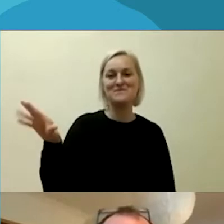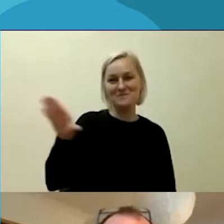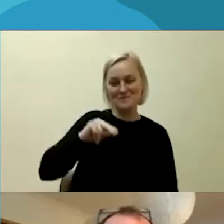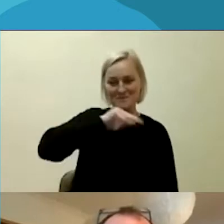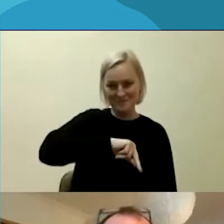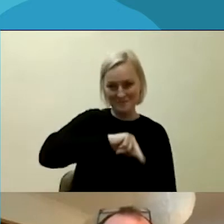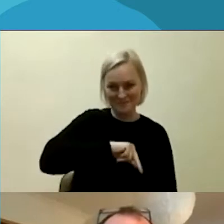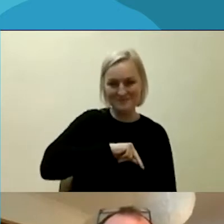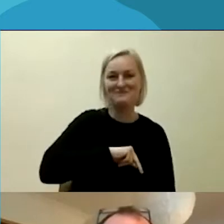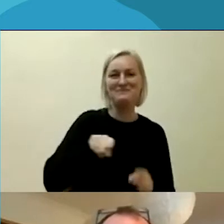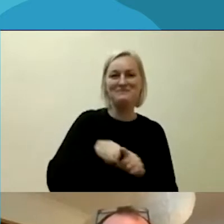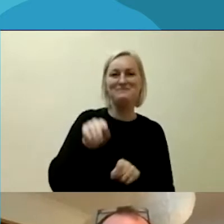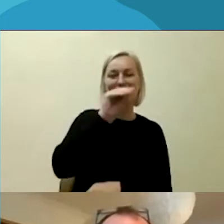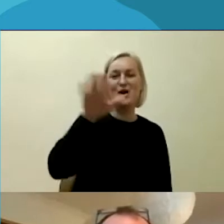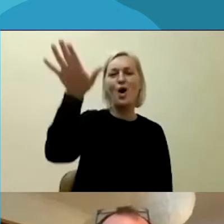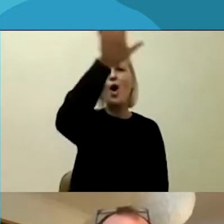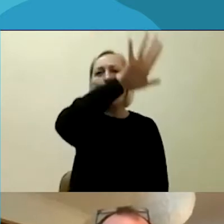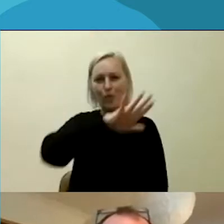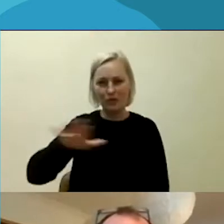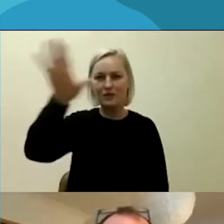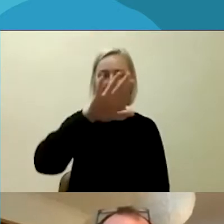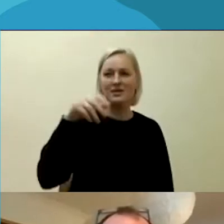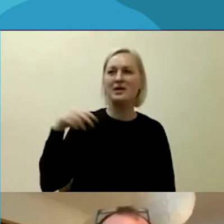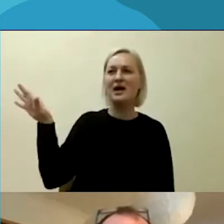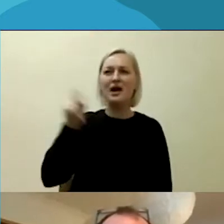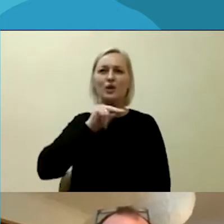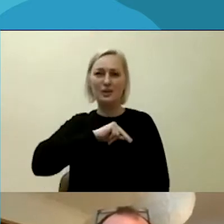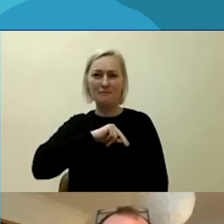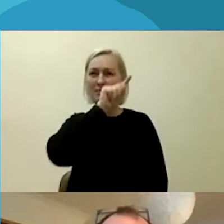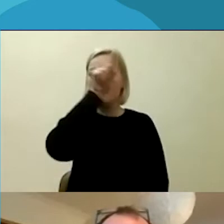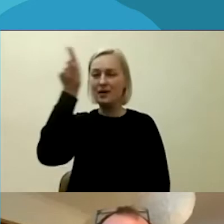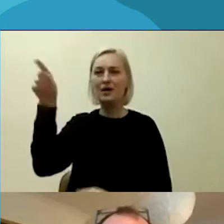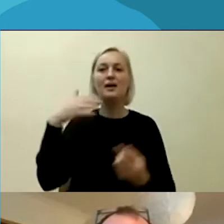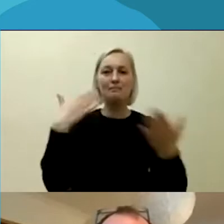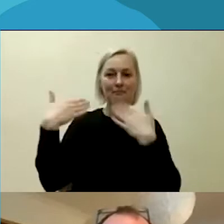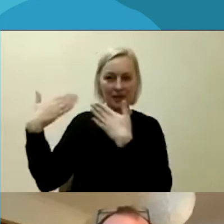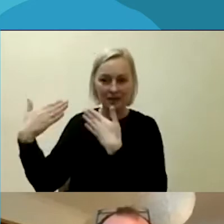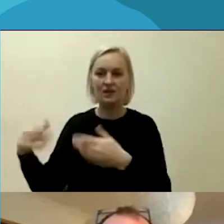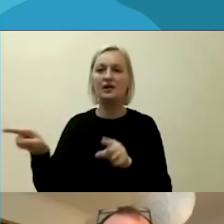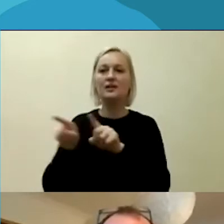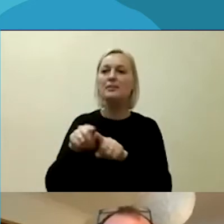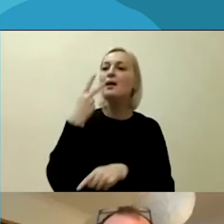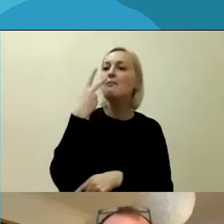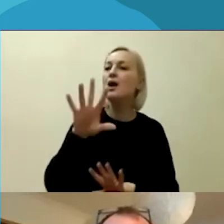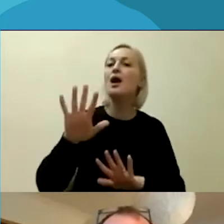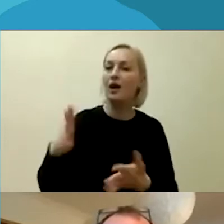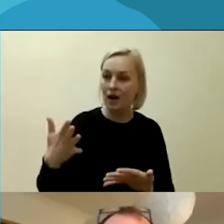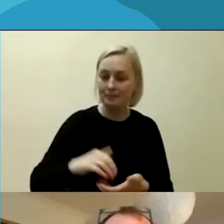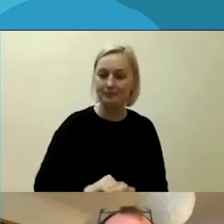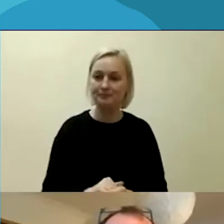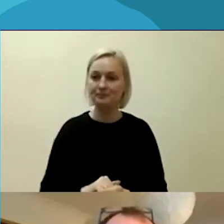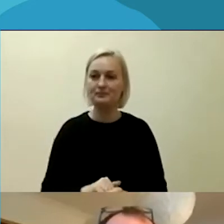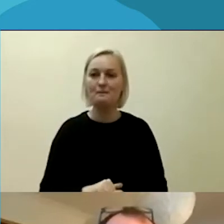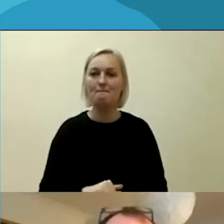And so, for example, we are able to produce data on hate crime that is compatible with ODIHR's annual hate